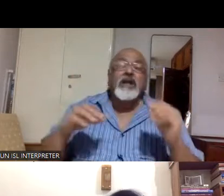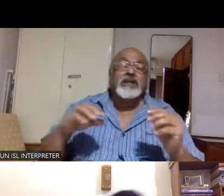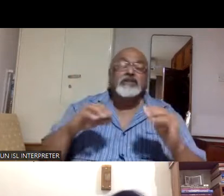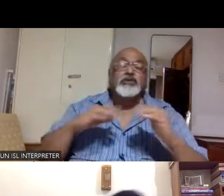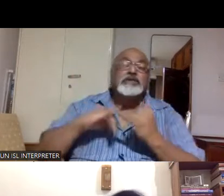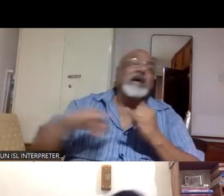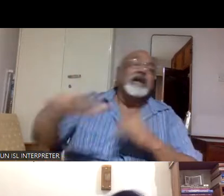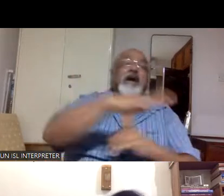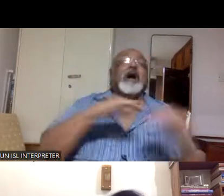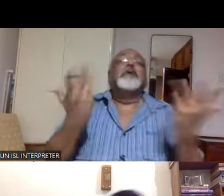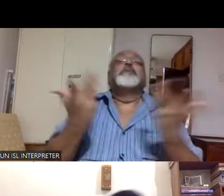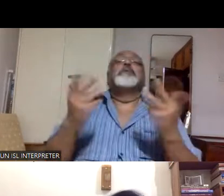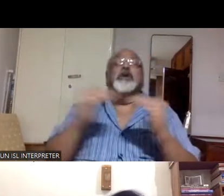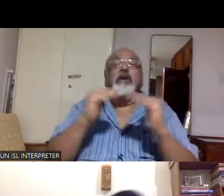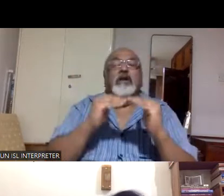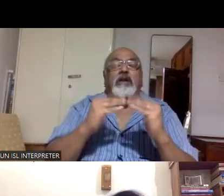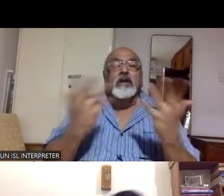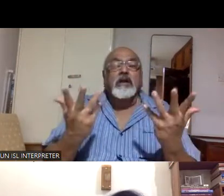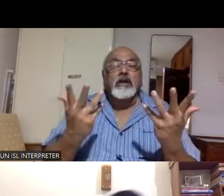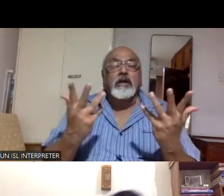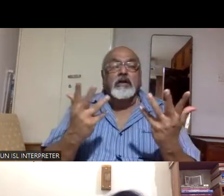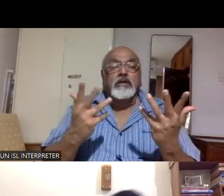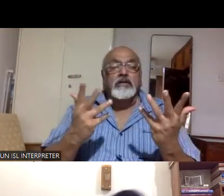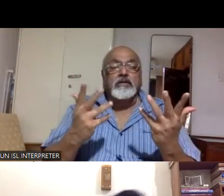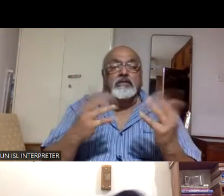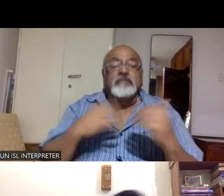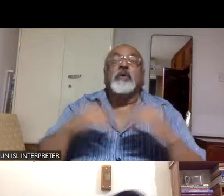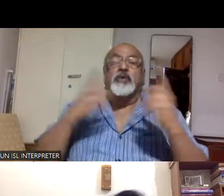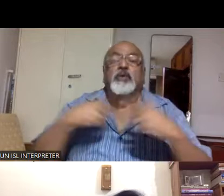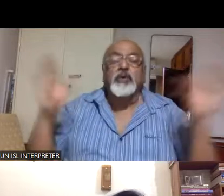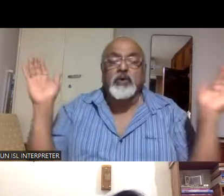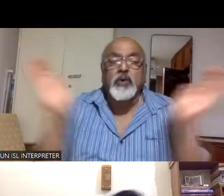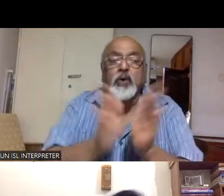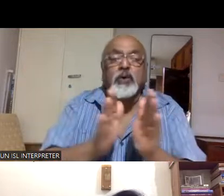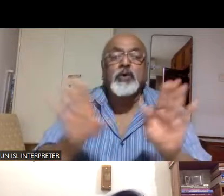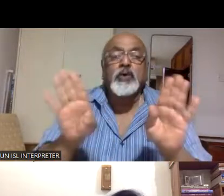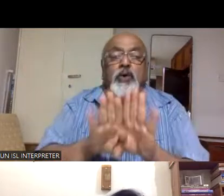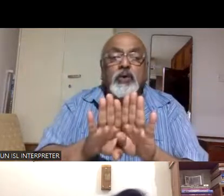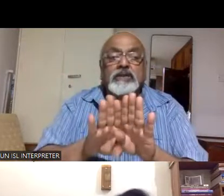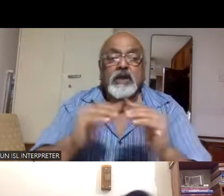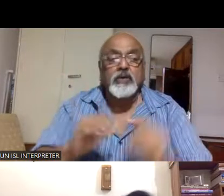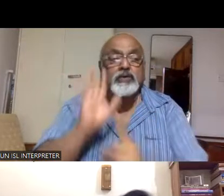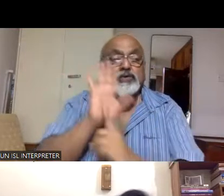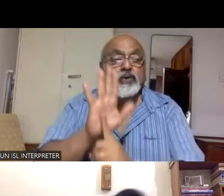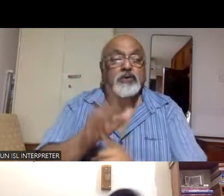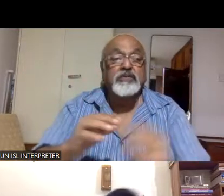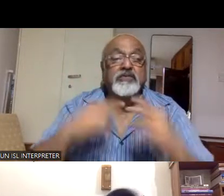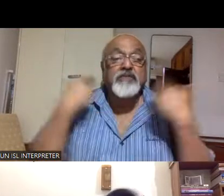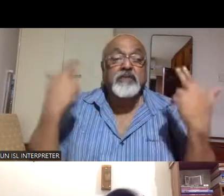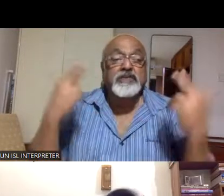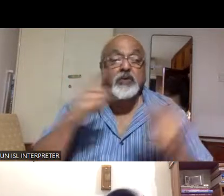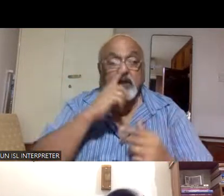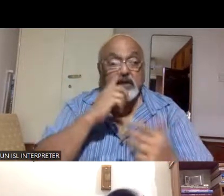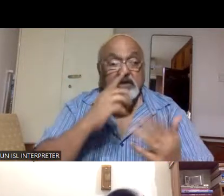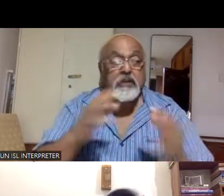So while trying to bring my discussion to an end, I just want to show you some great women, and I will tell you why